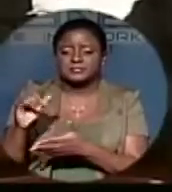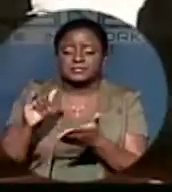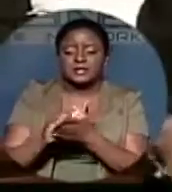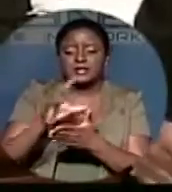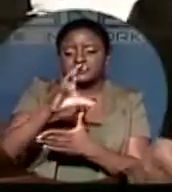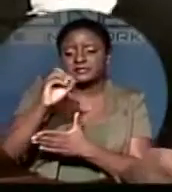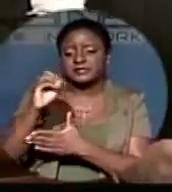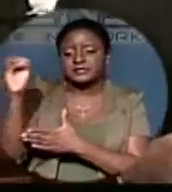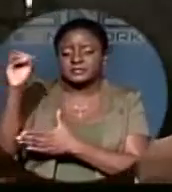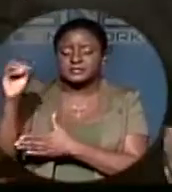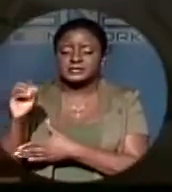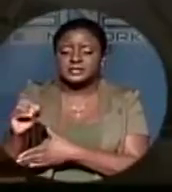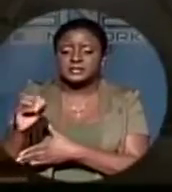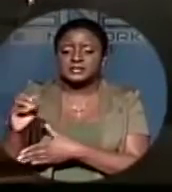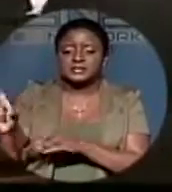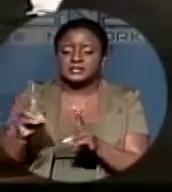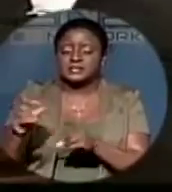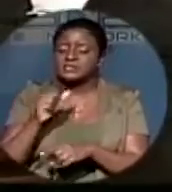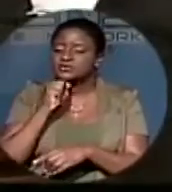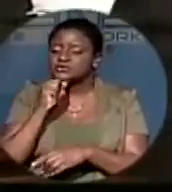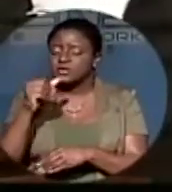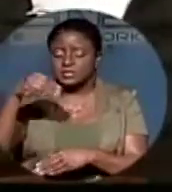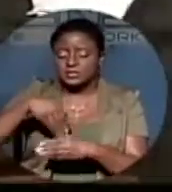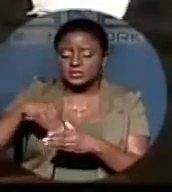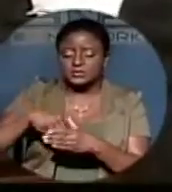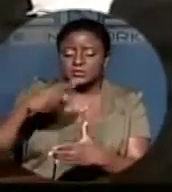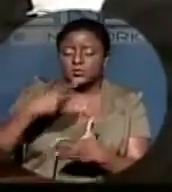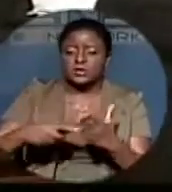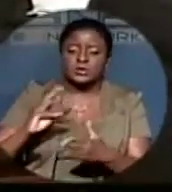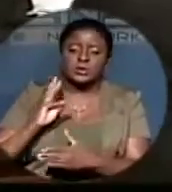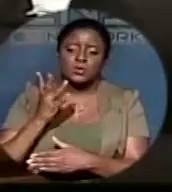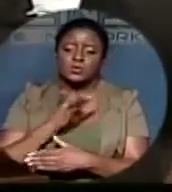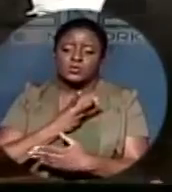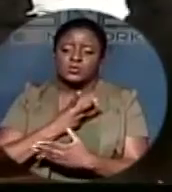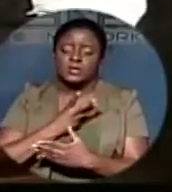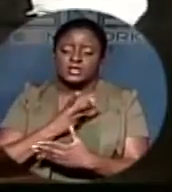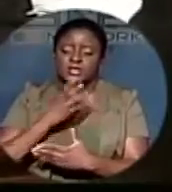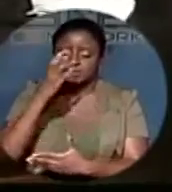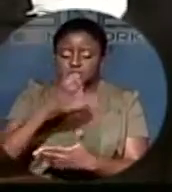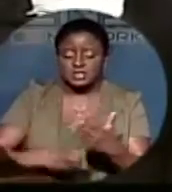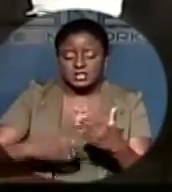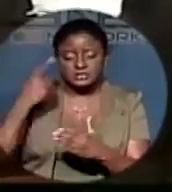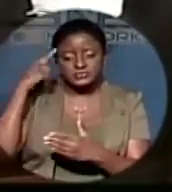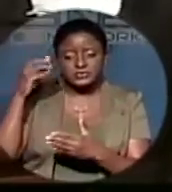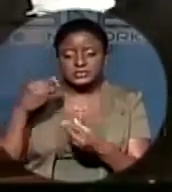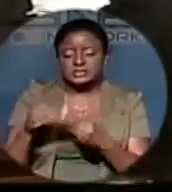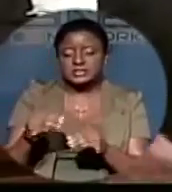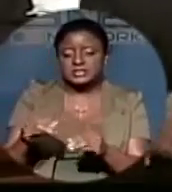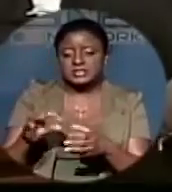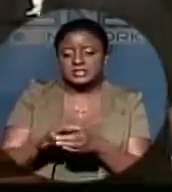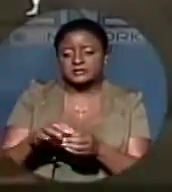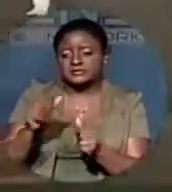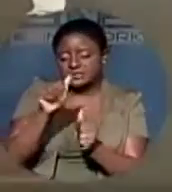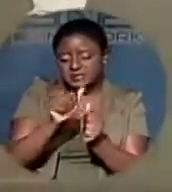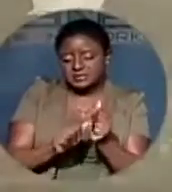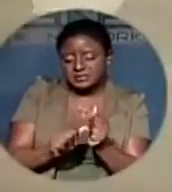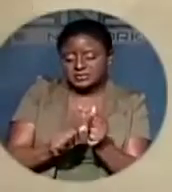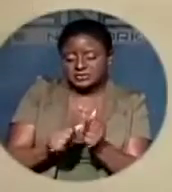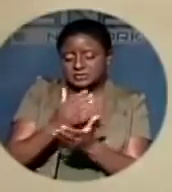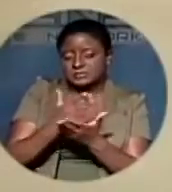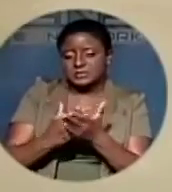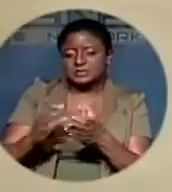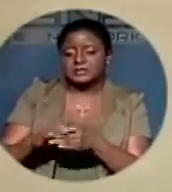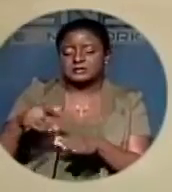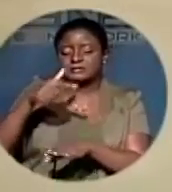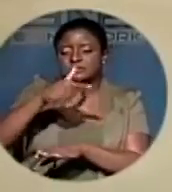that 50% does not include the percentages we were charging for the sale of each piece of property. Right. I understand. Right.